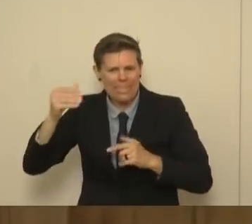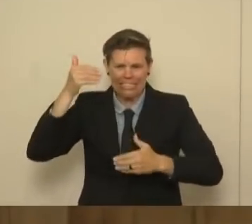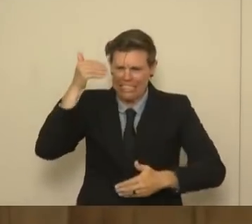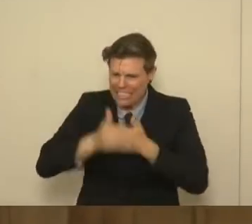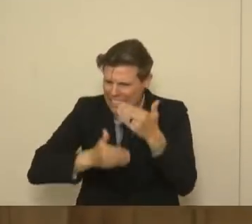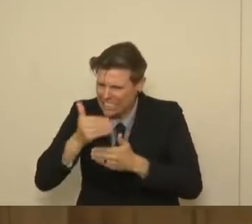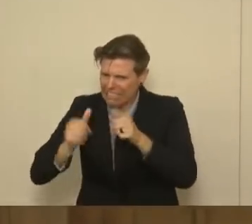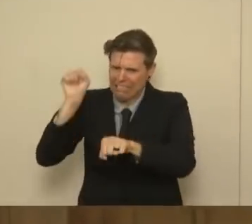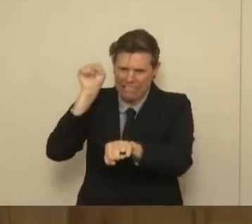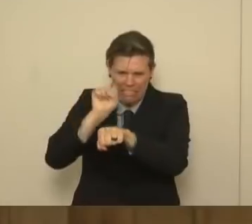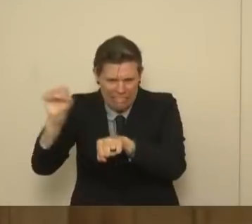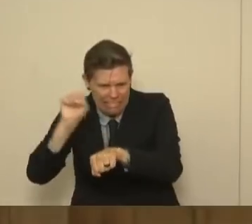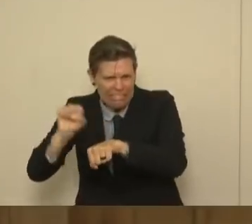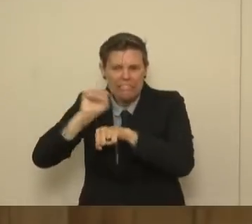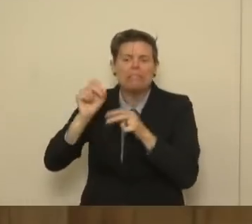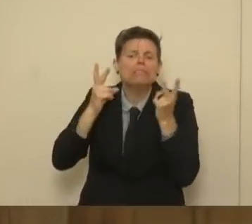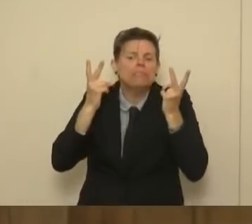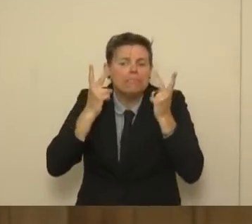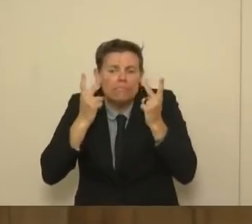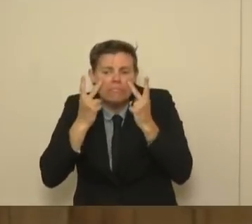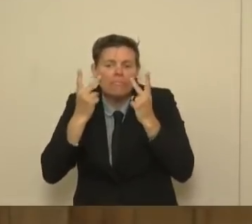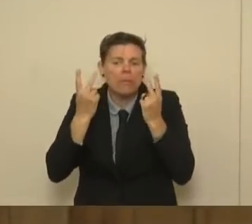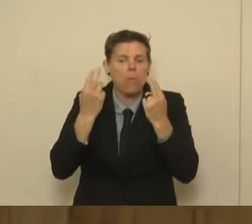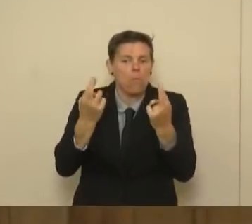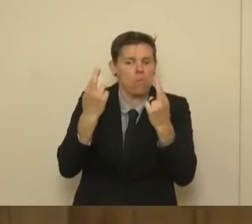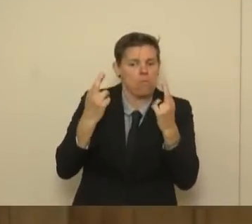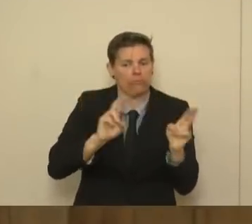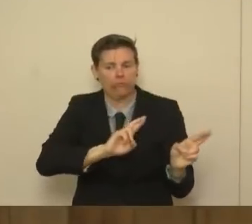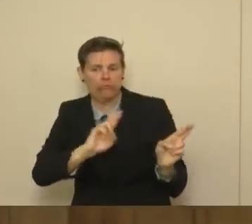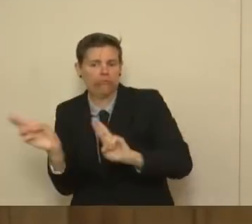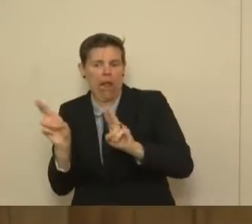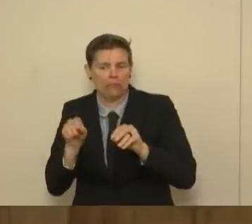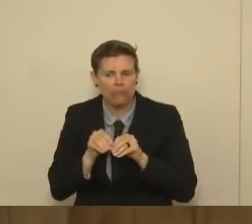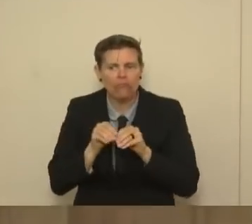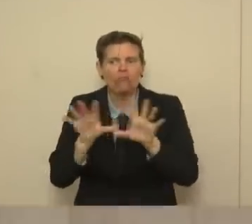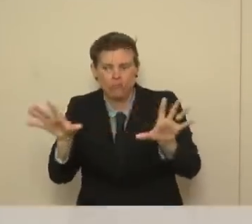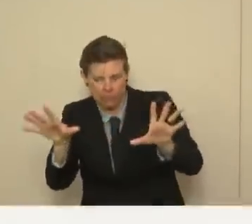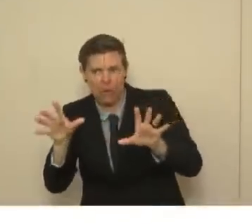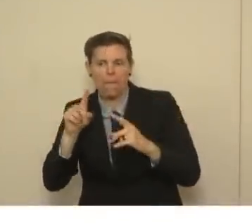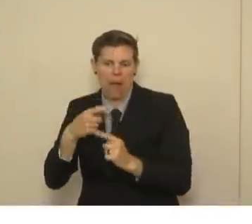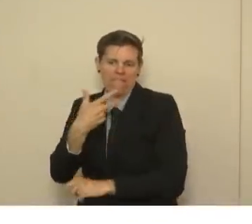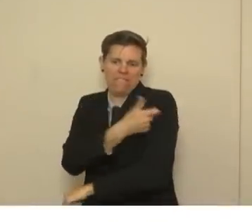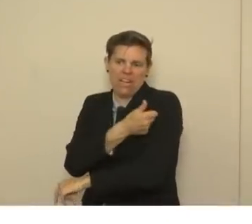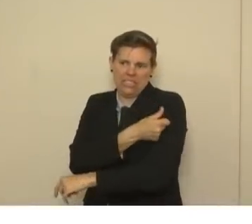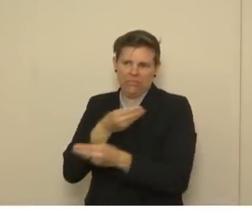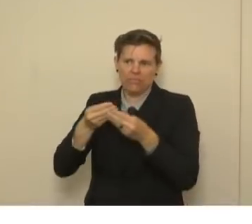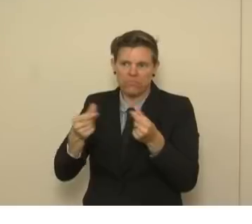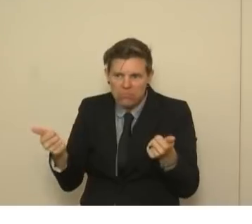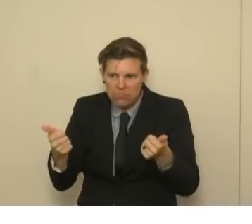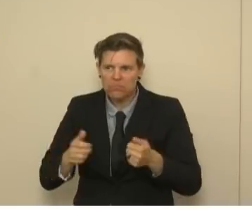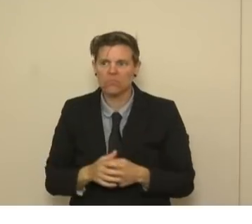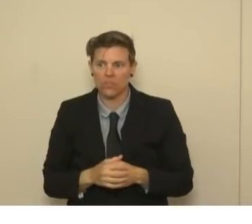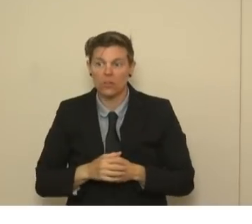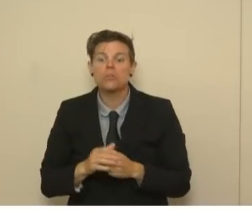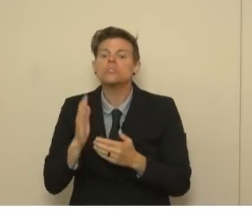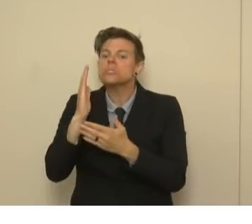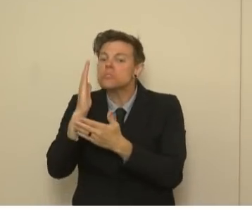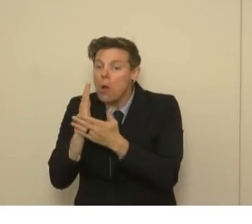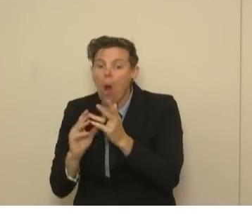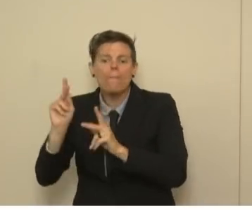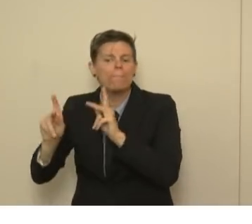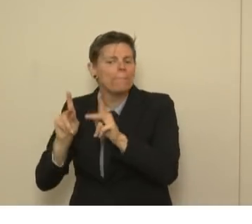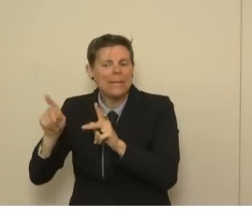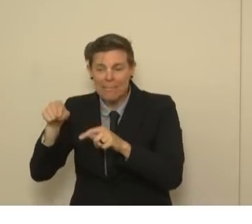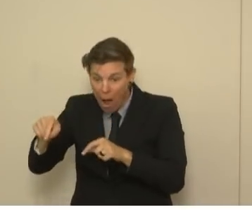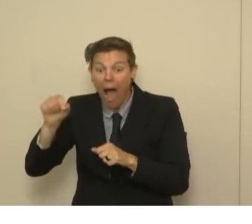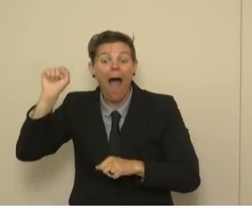different vaccines may work better for different kinds of people. More on that in the future when we have more information. But